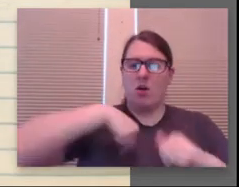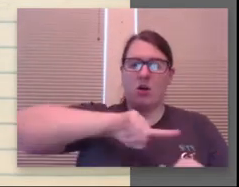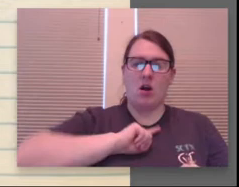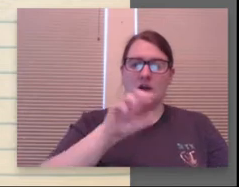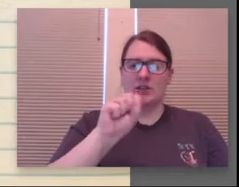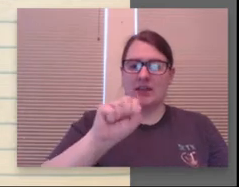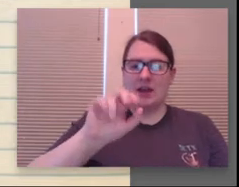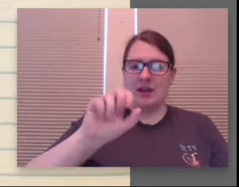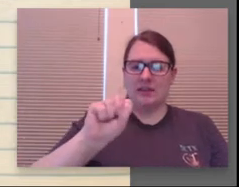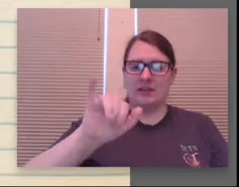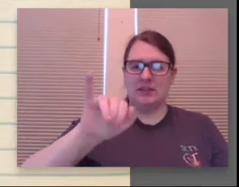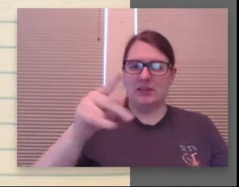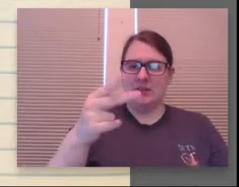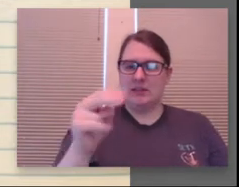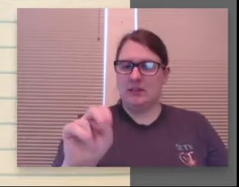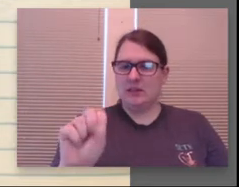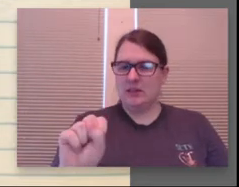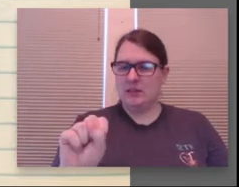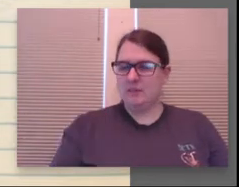What are our signs?